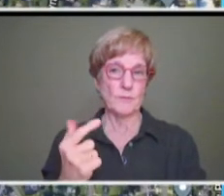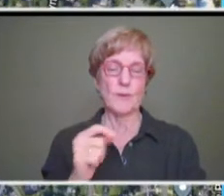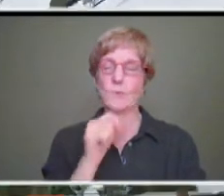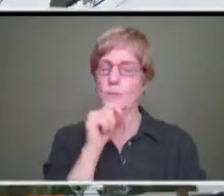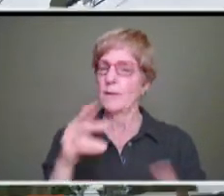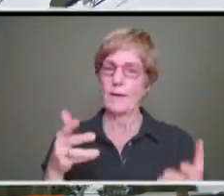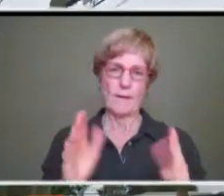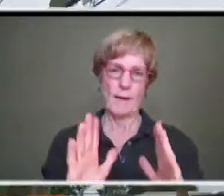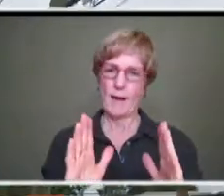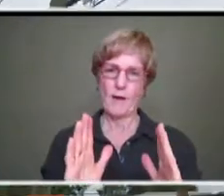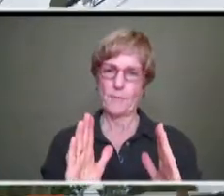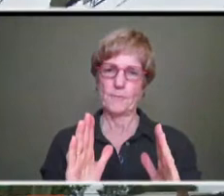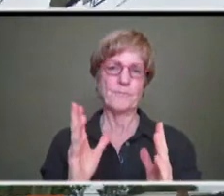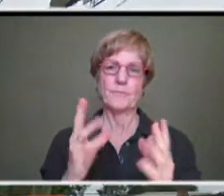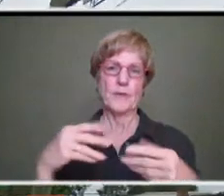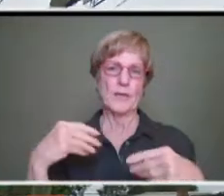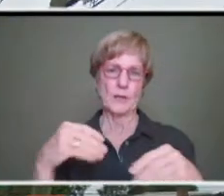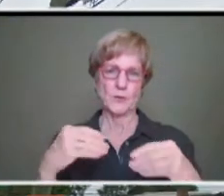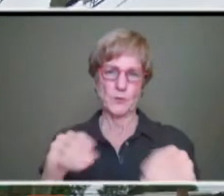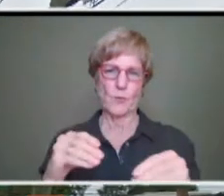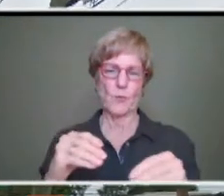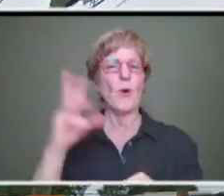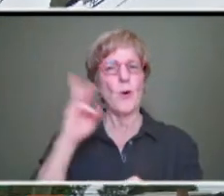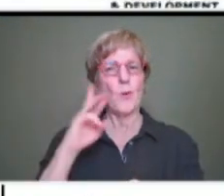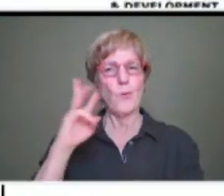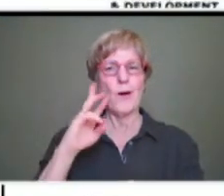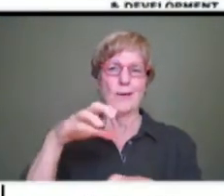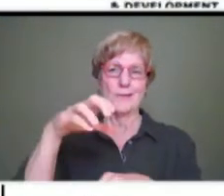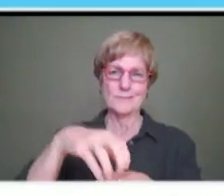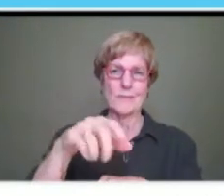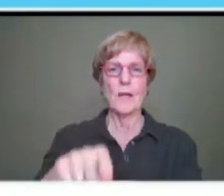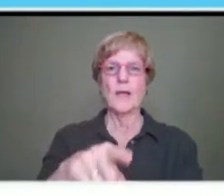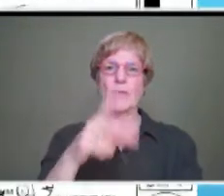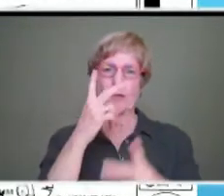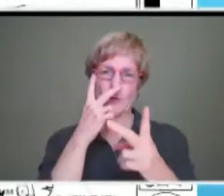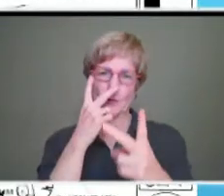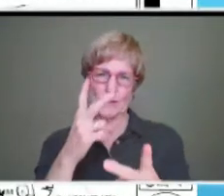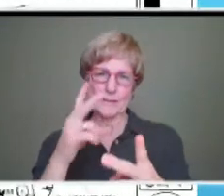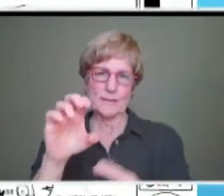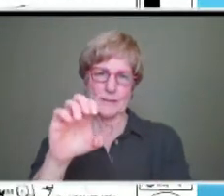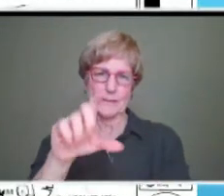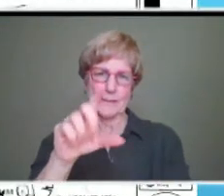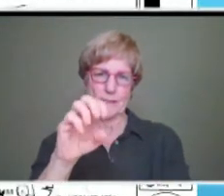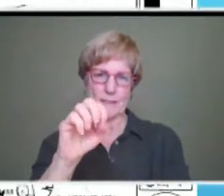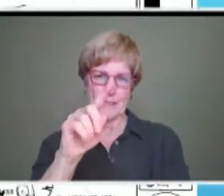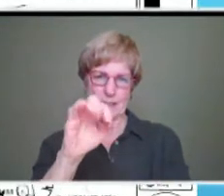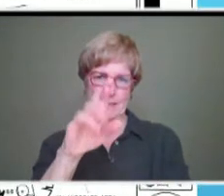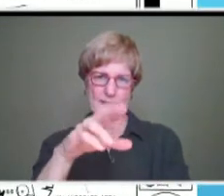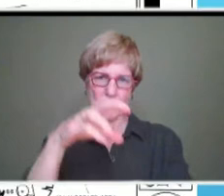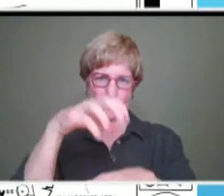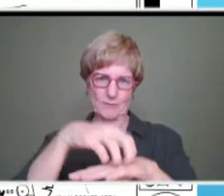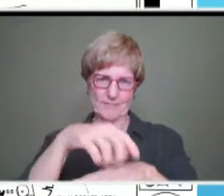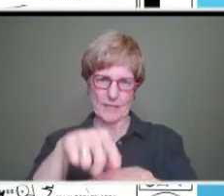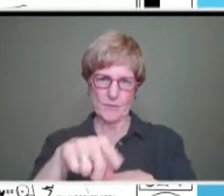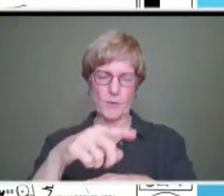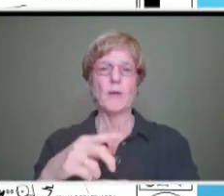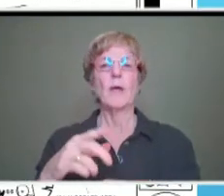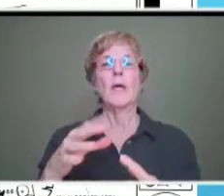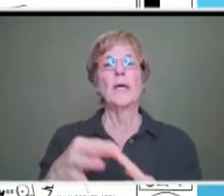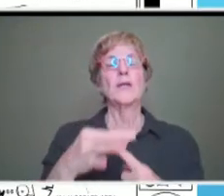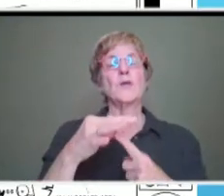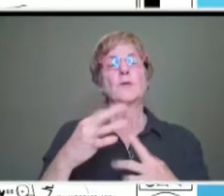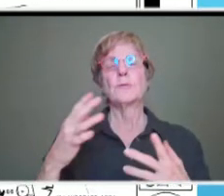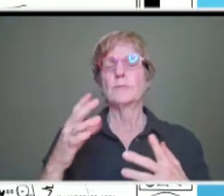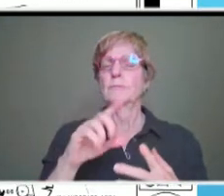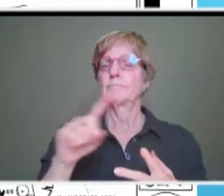a retail wine user on the site this is a look at the abandoned cleaners on the property as Dave mentioned there's a unique conditional